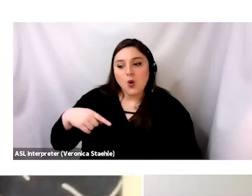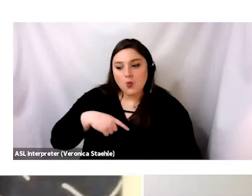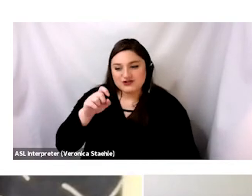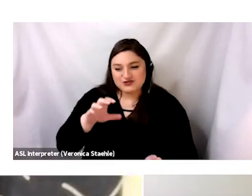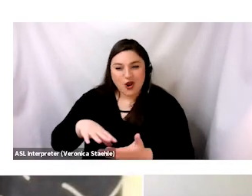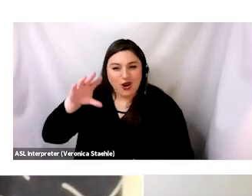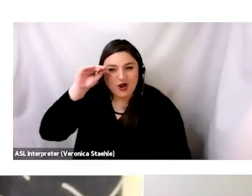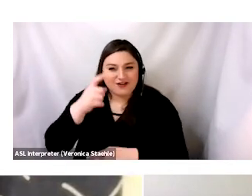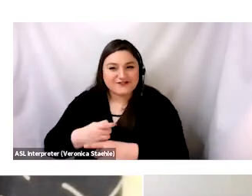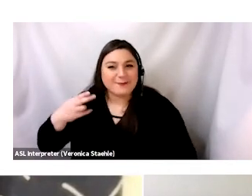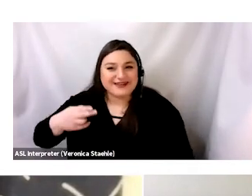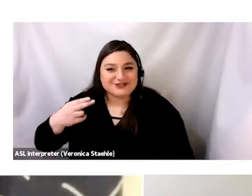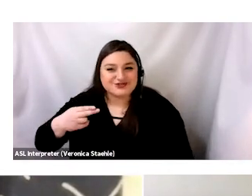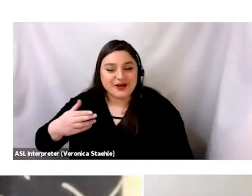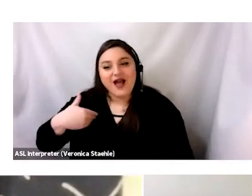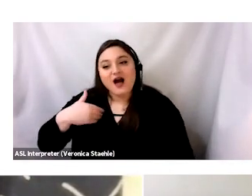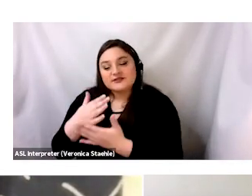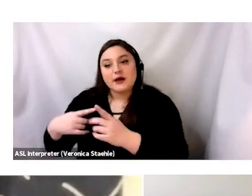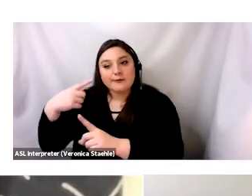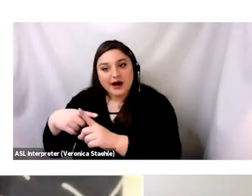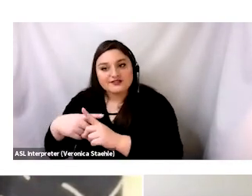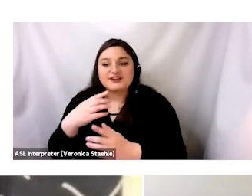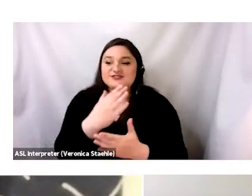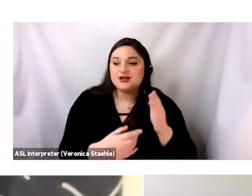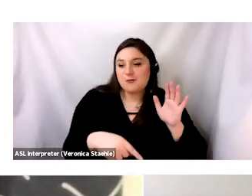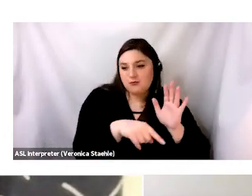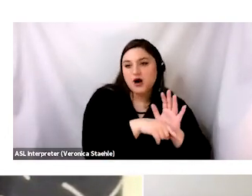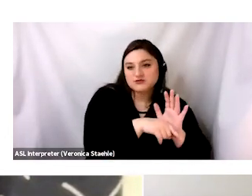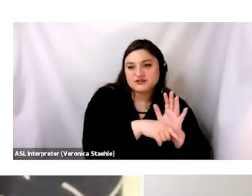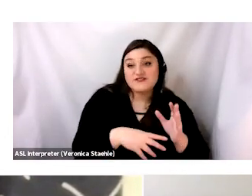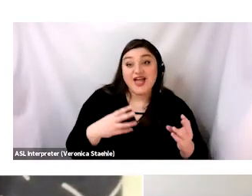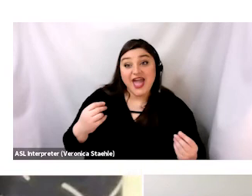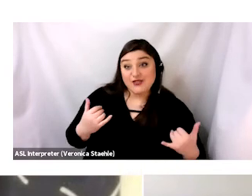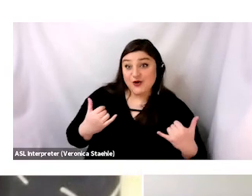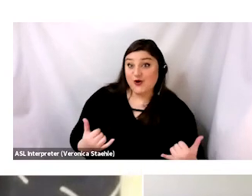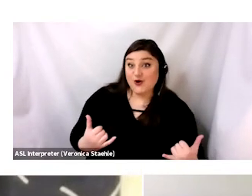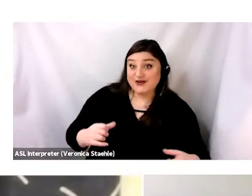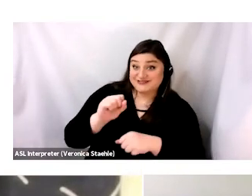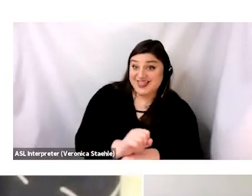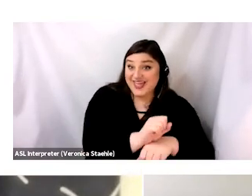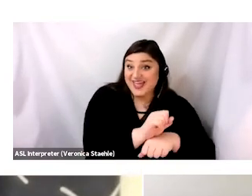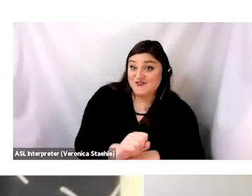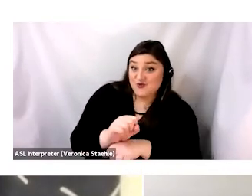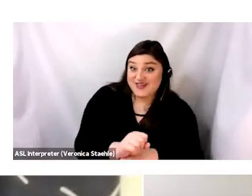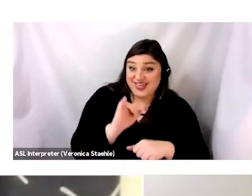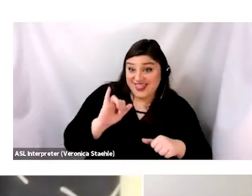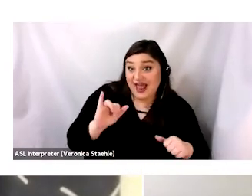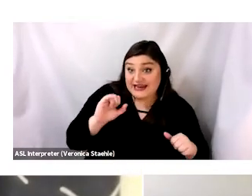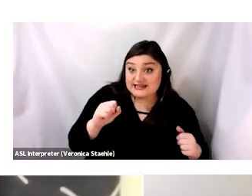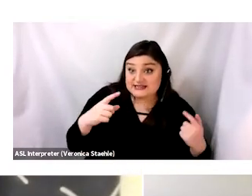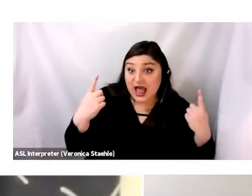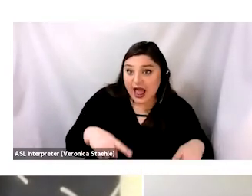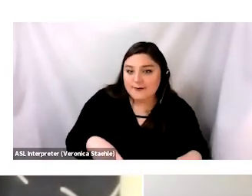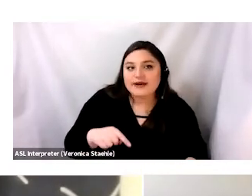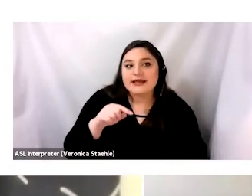take some of the good and some of the bad. And the current forms of slavery are definitely taken